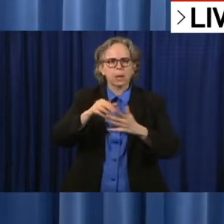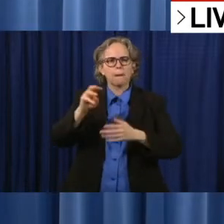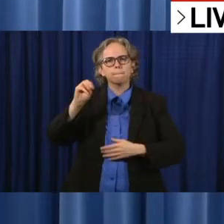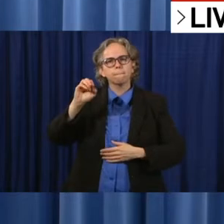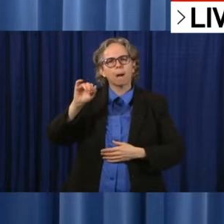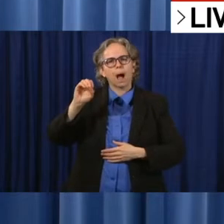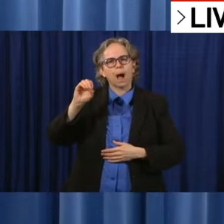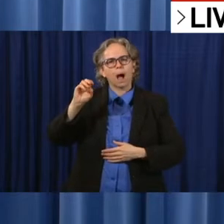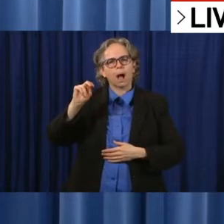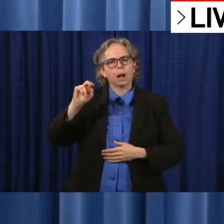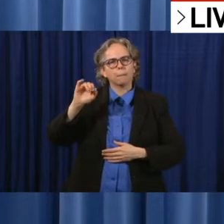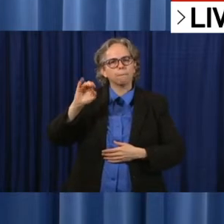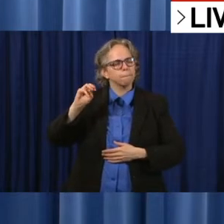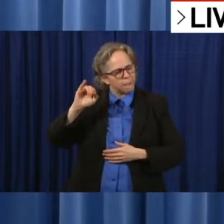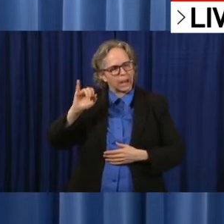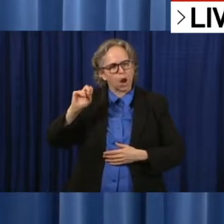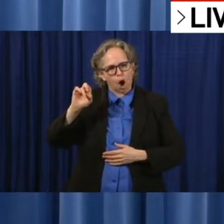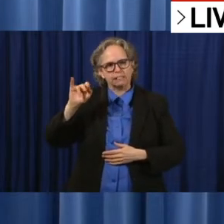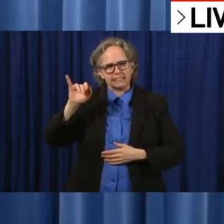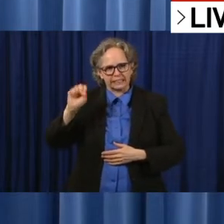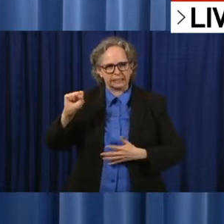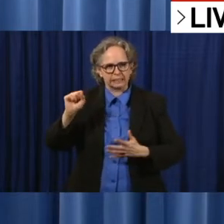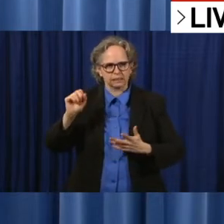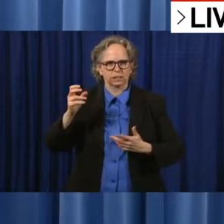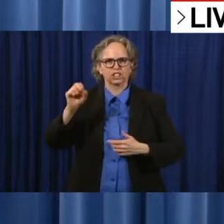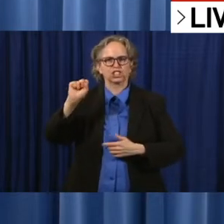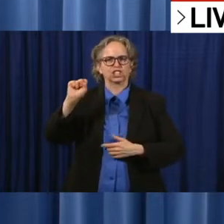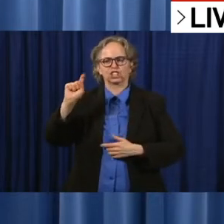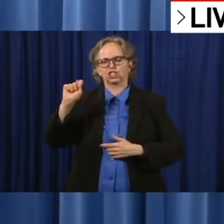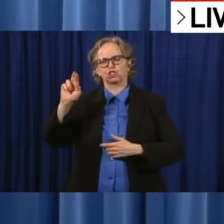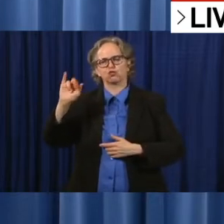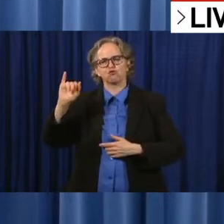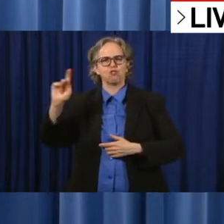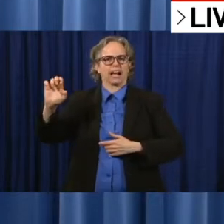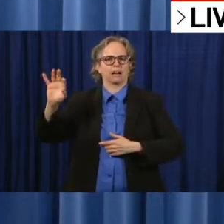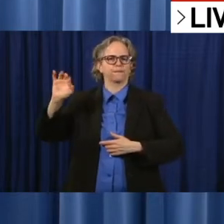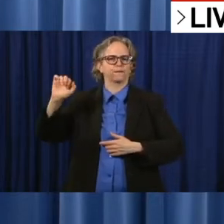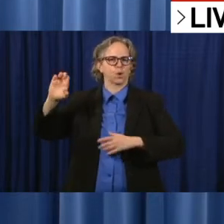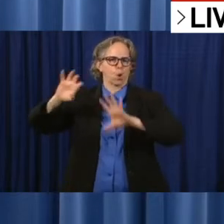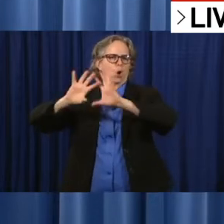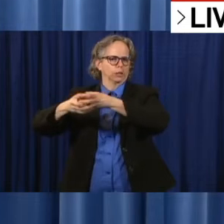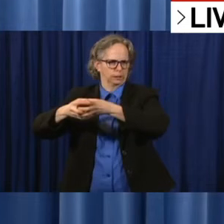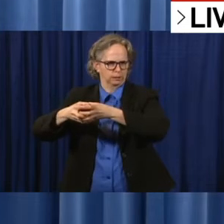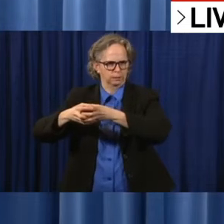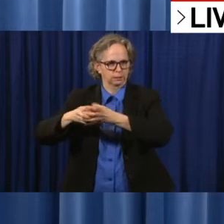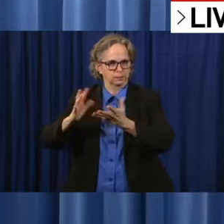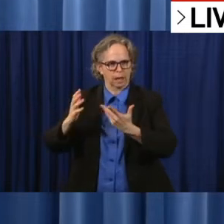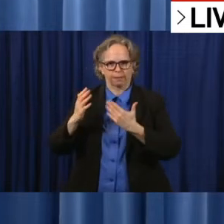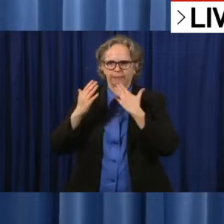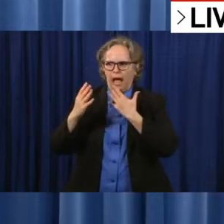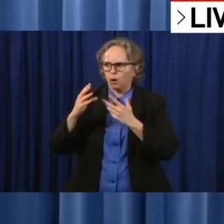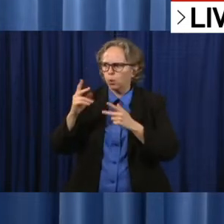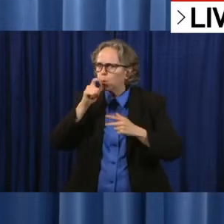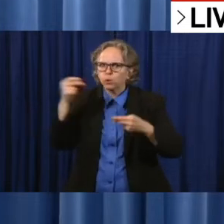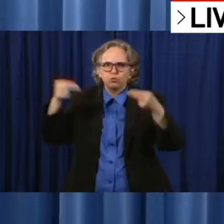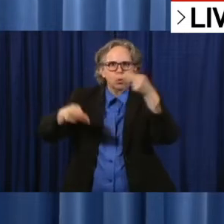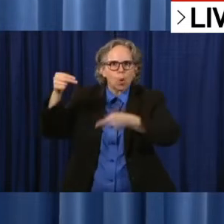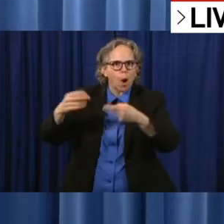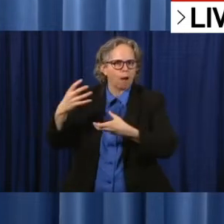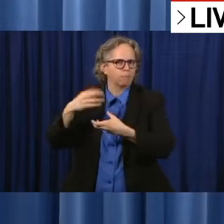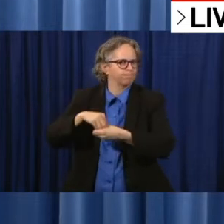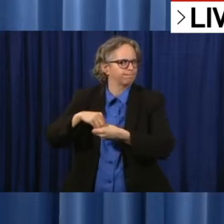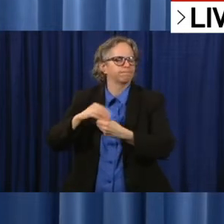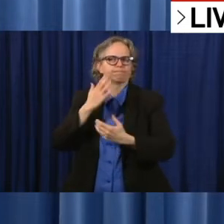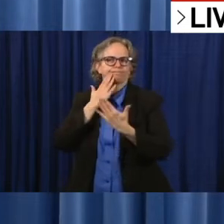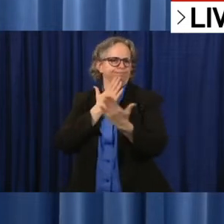strike force. And I want to thank the members of that strike force who are working. My team and